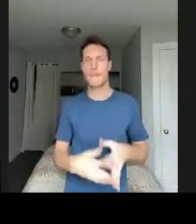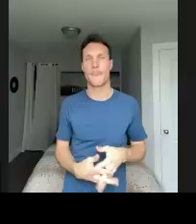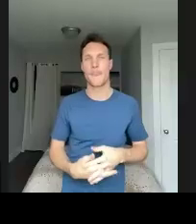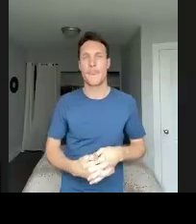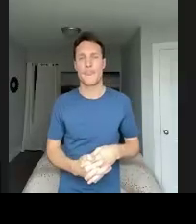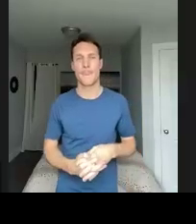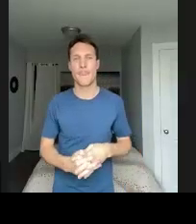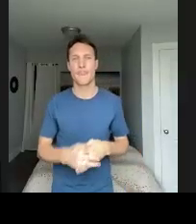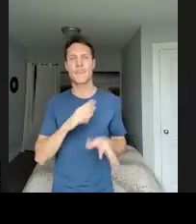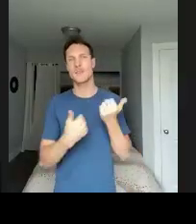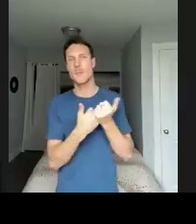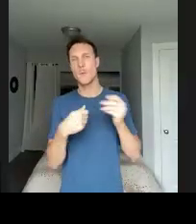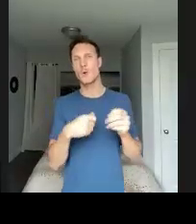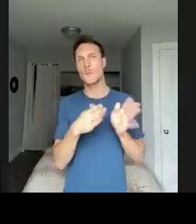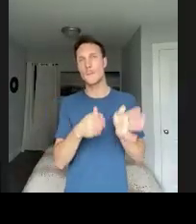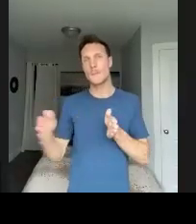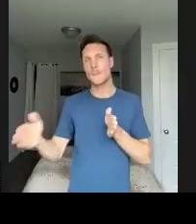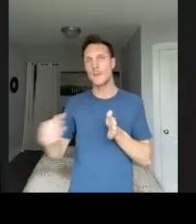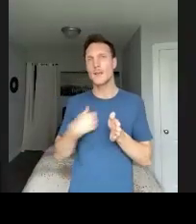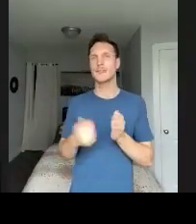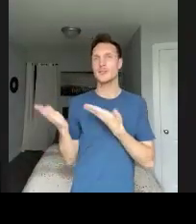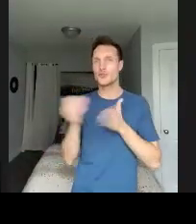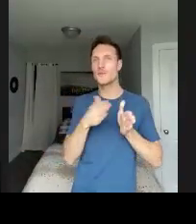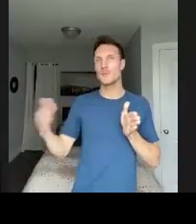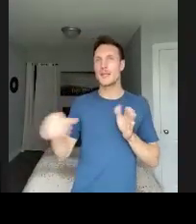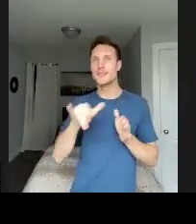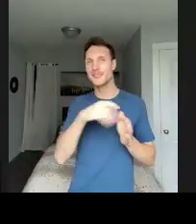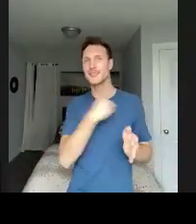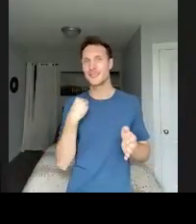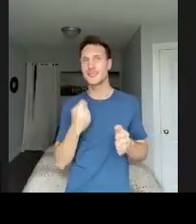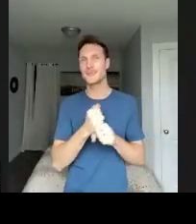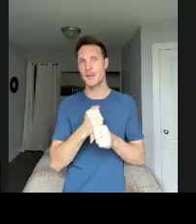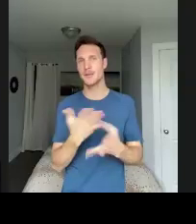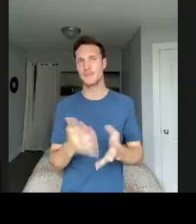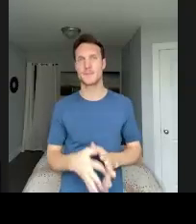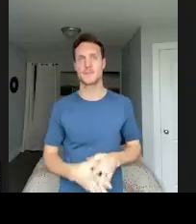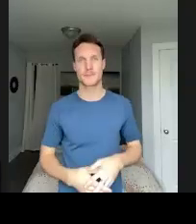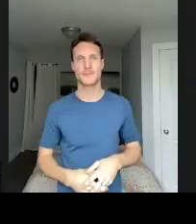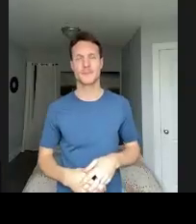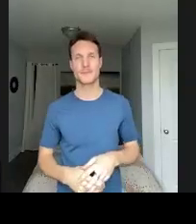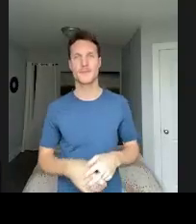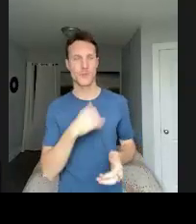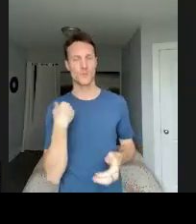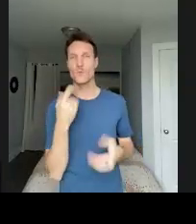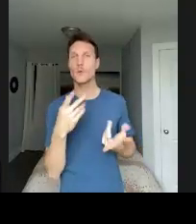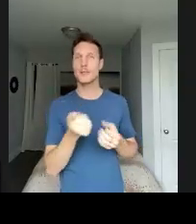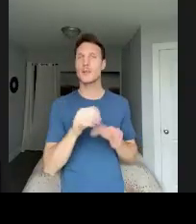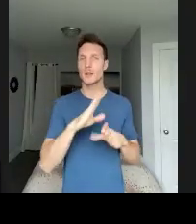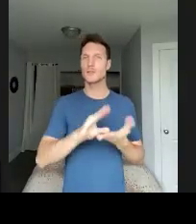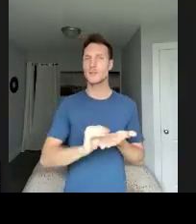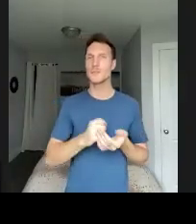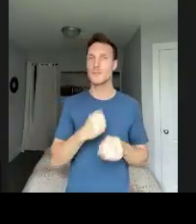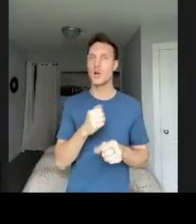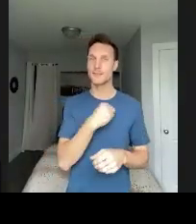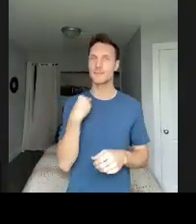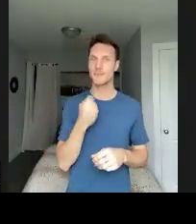support plan that the teams develop. So we've got a small team, both state and stakeholders